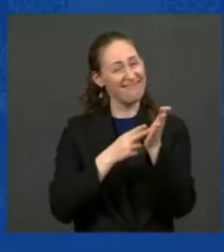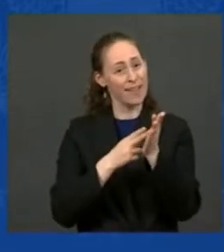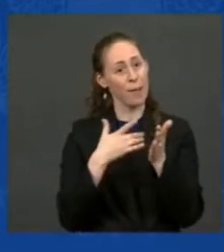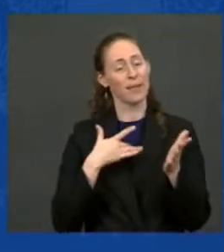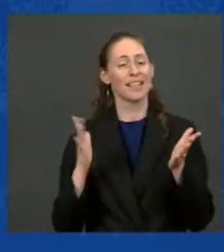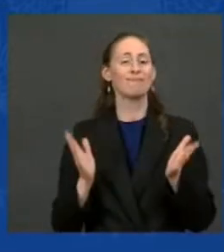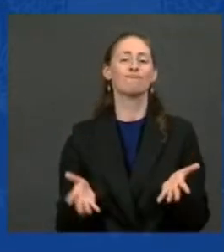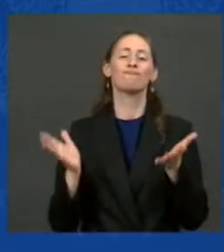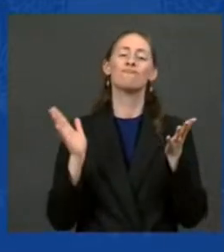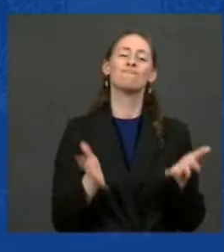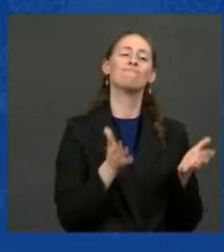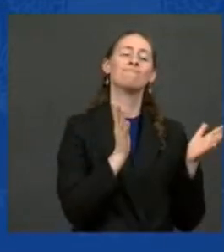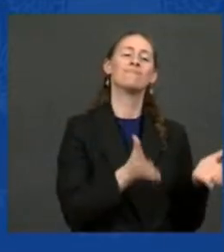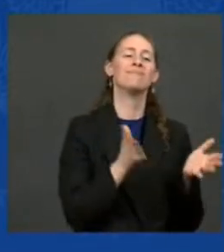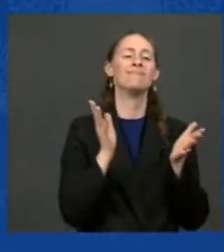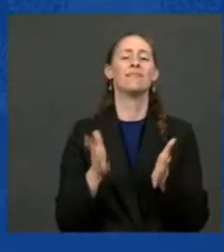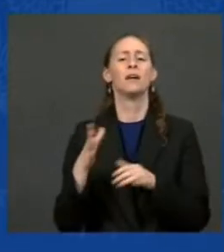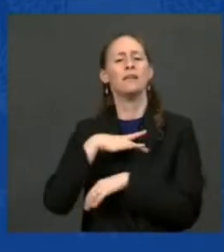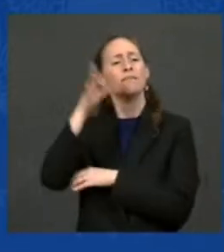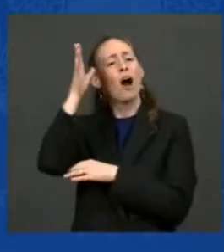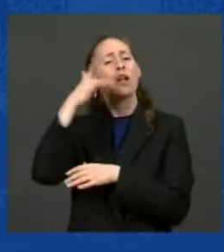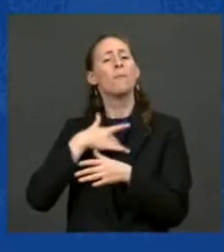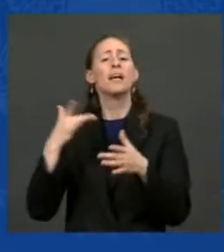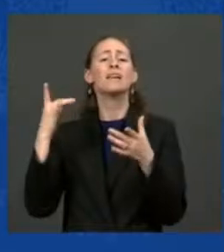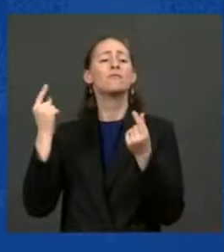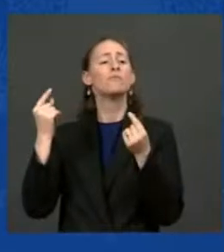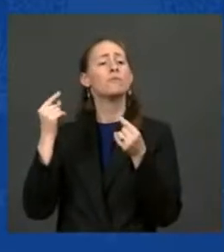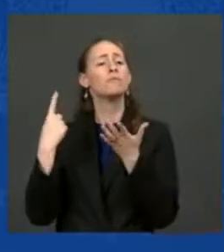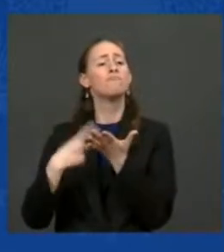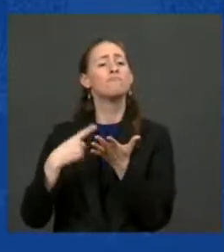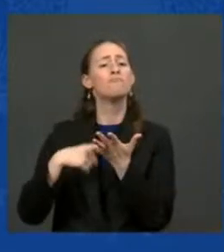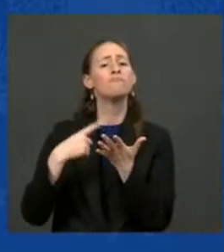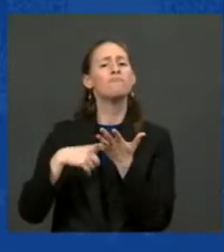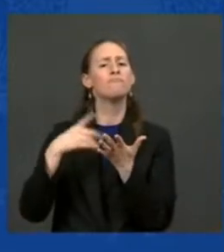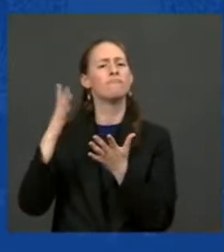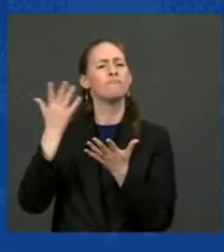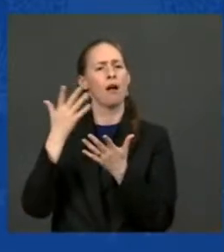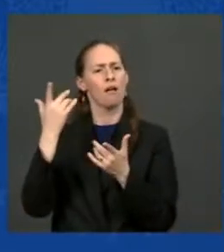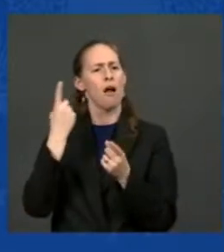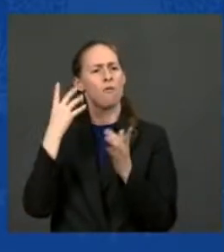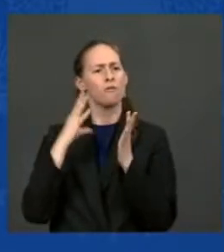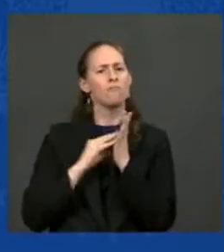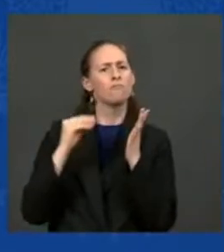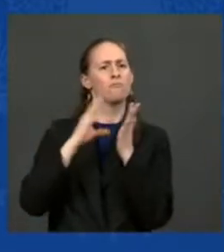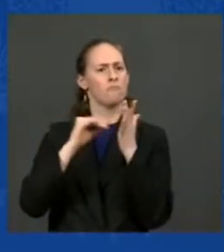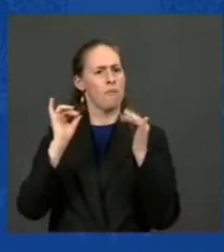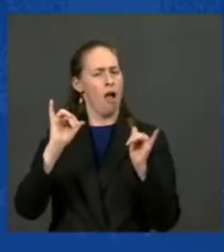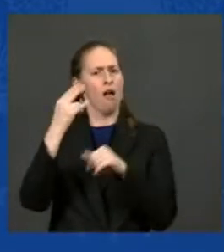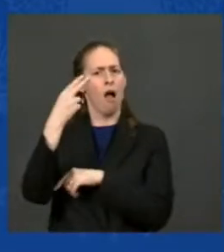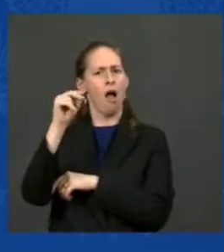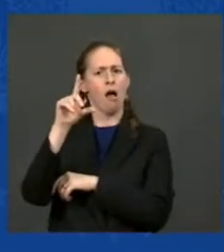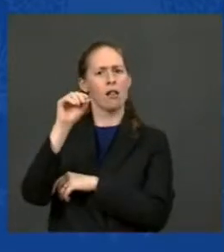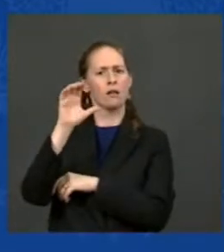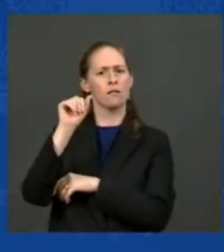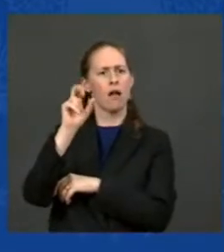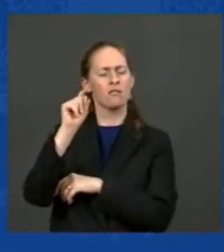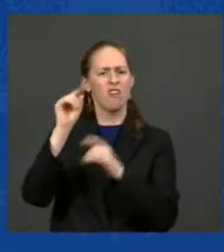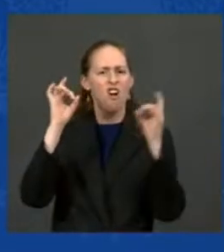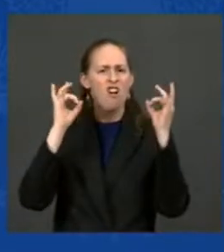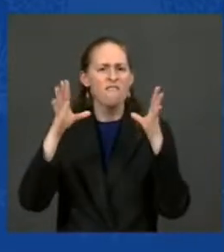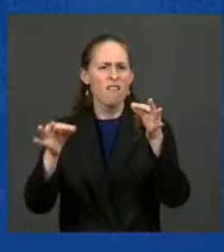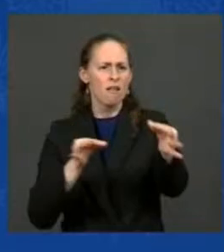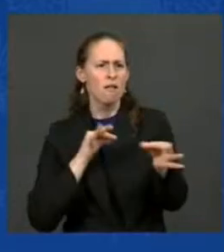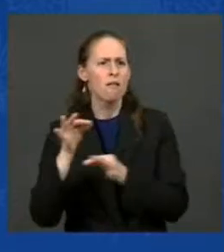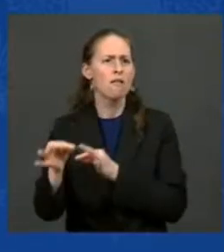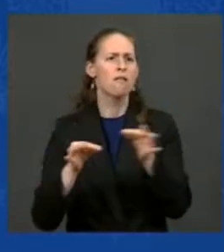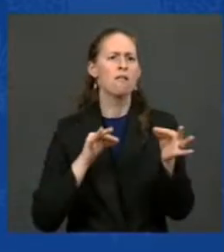talk about, as a student of the Holocaust, what a tragedy it was that we didn't bomb the railroad tracks